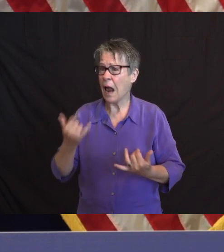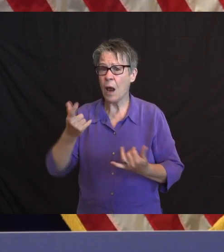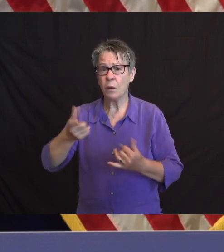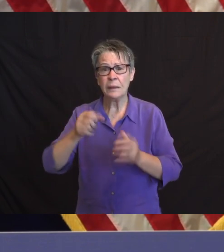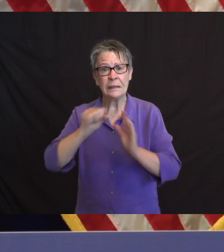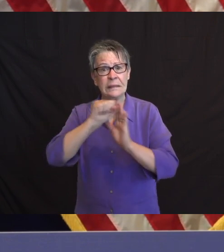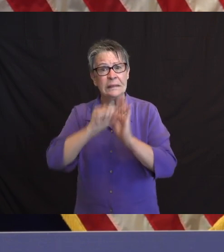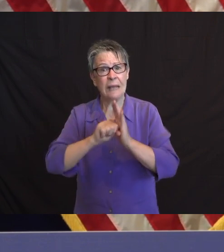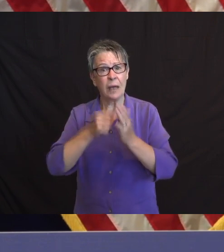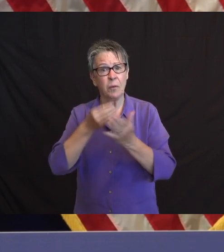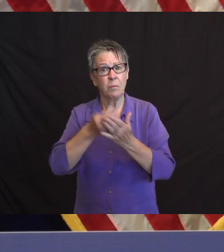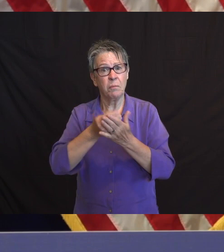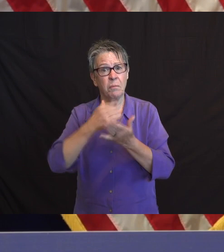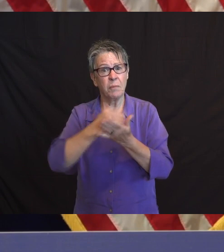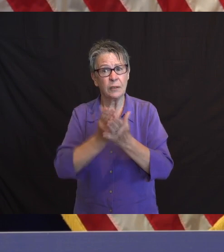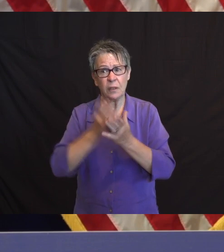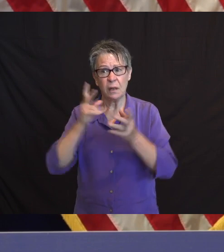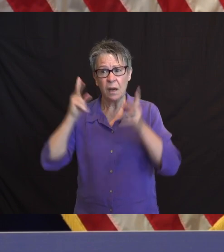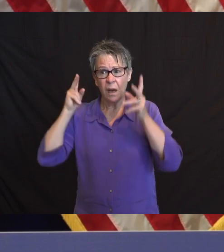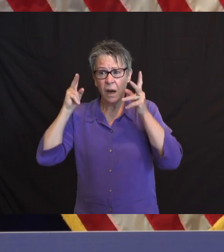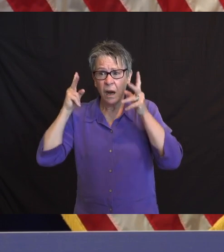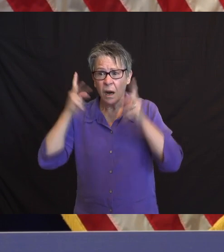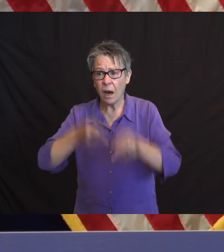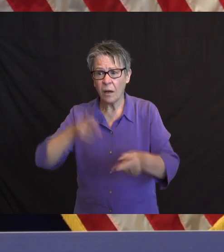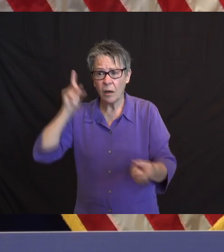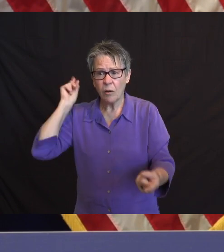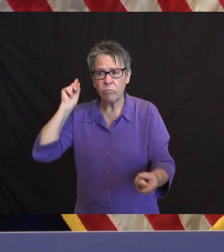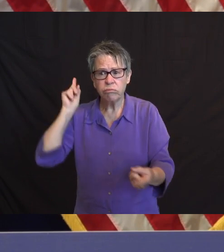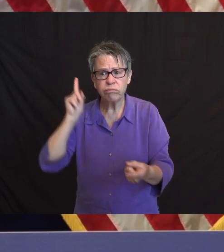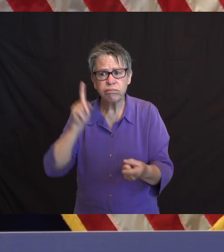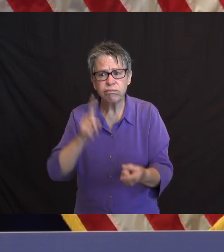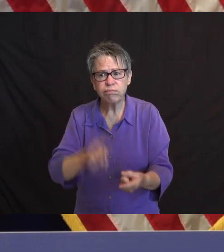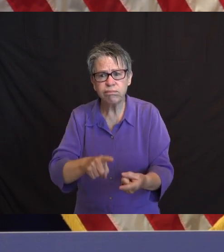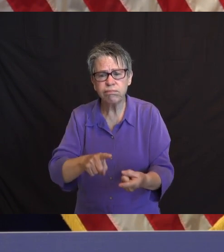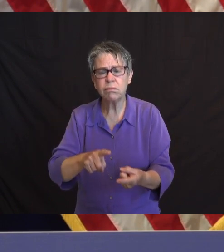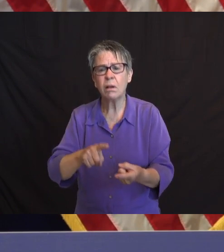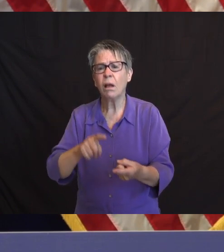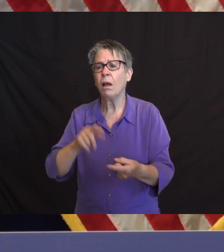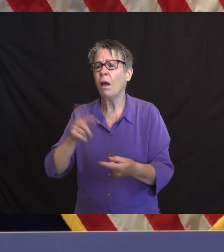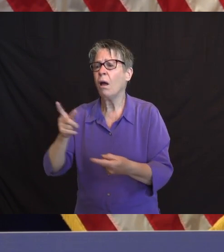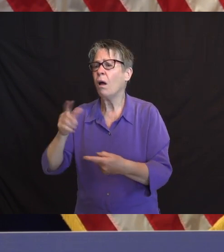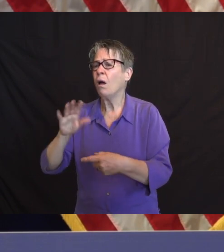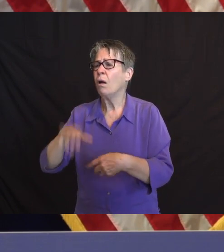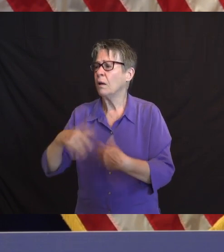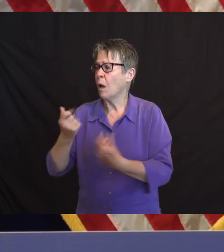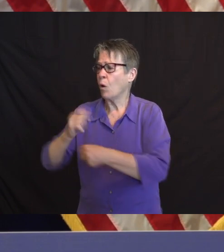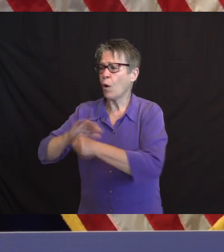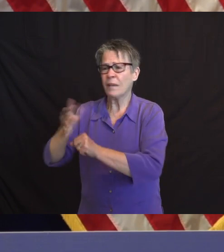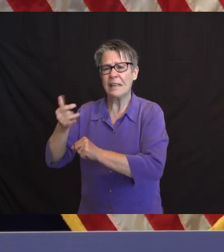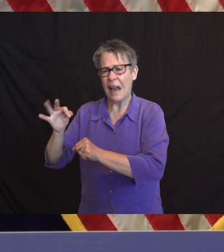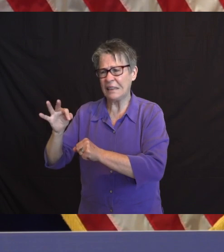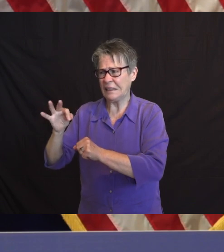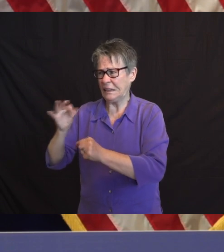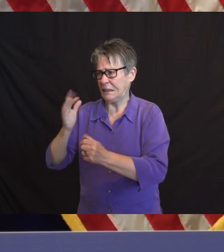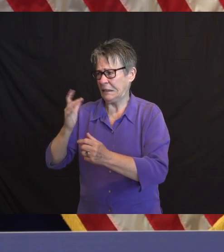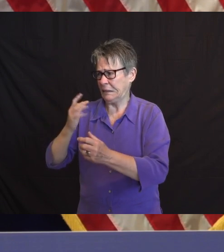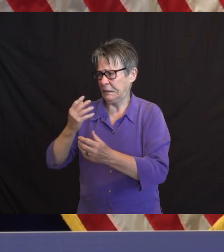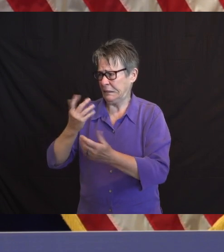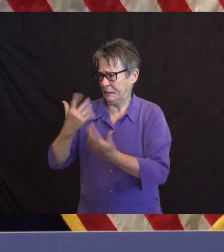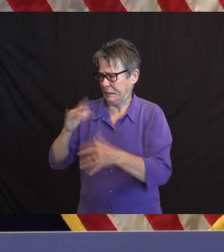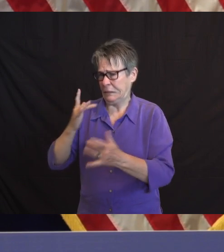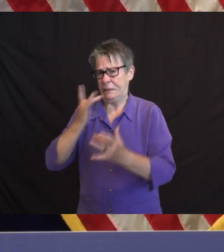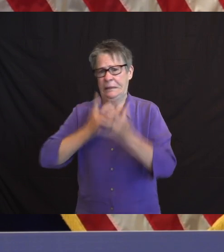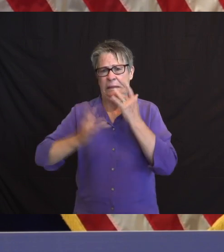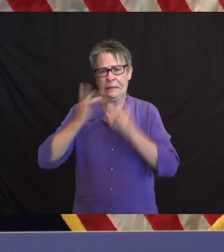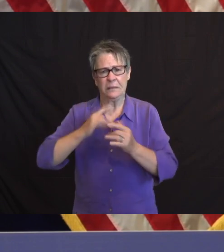and 2021 as a result of the coronavirus-related revenue shortfall? Thank you. Let me start, Elise, and then I'll